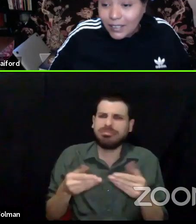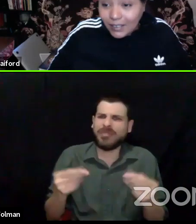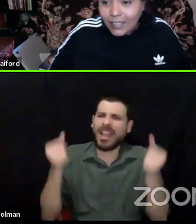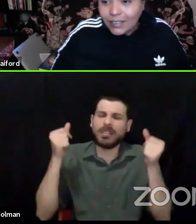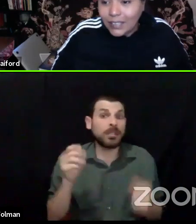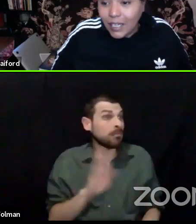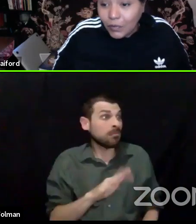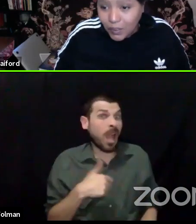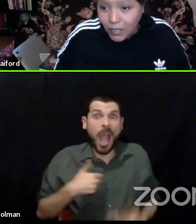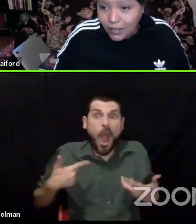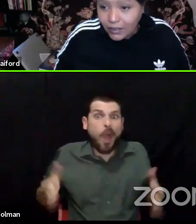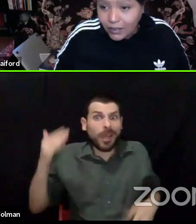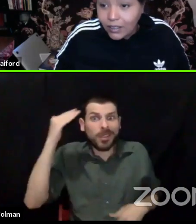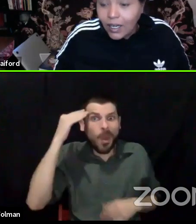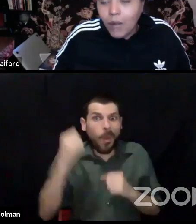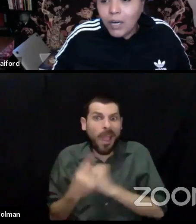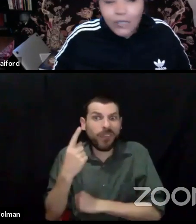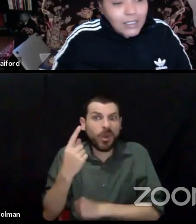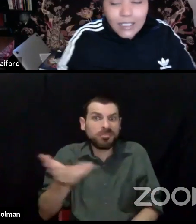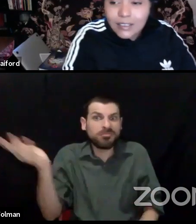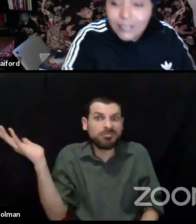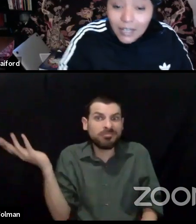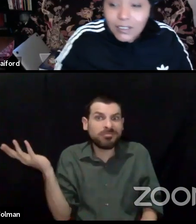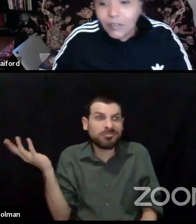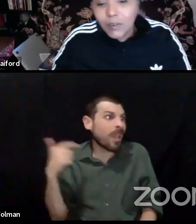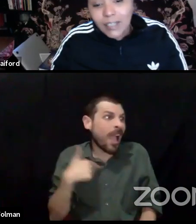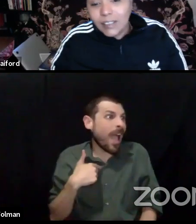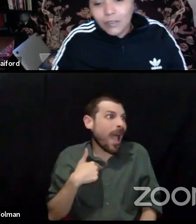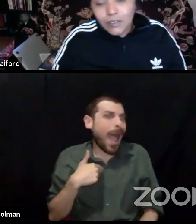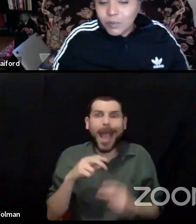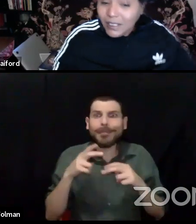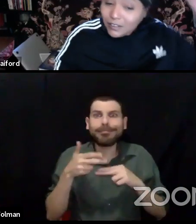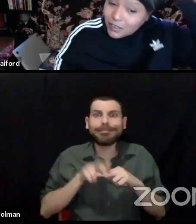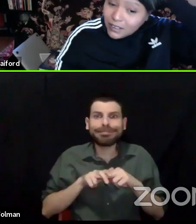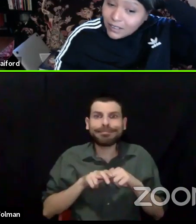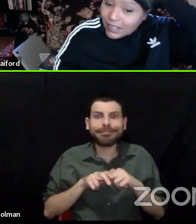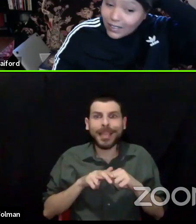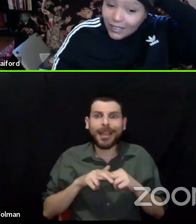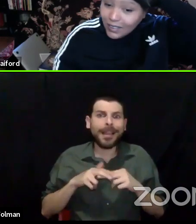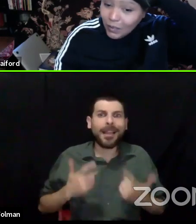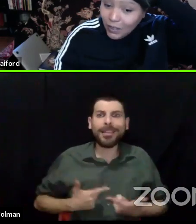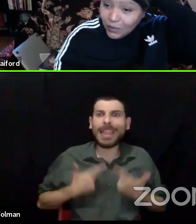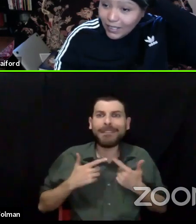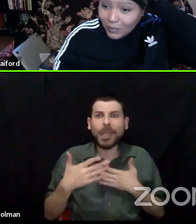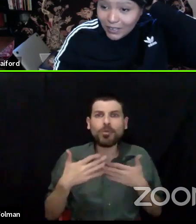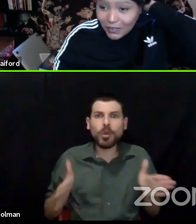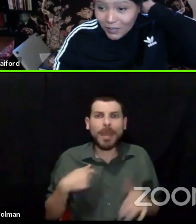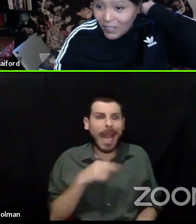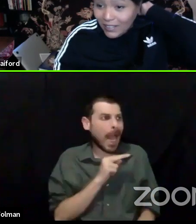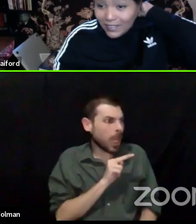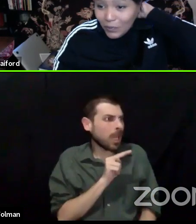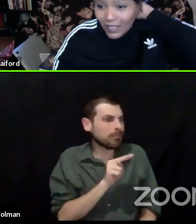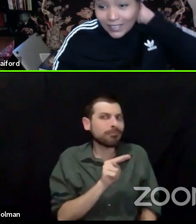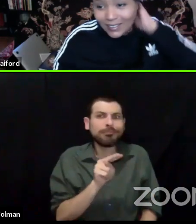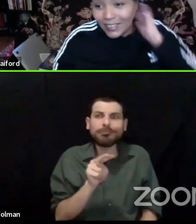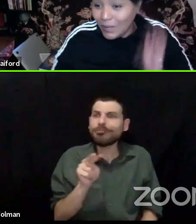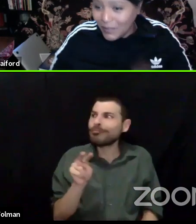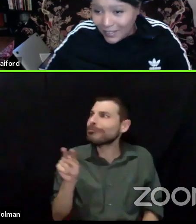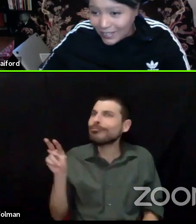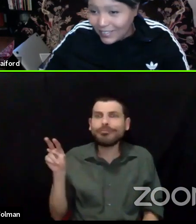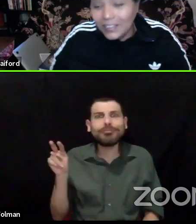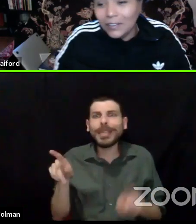already connected to everybody. I'm already sitting down in everybody's living room, eating grits, talking about what they could be doing better and why isn't